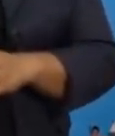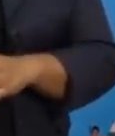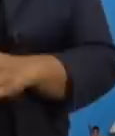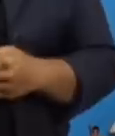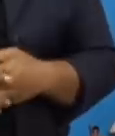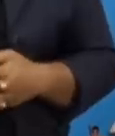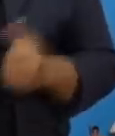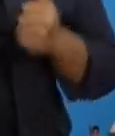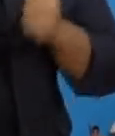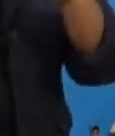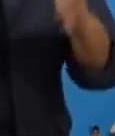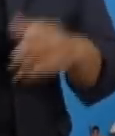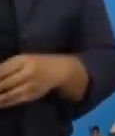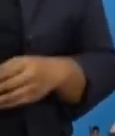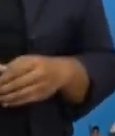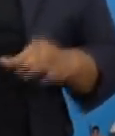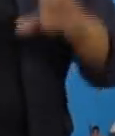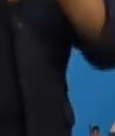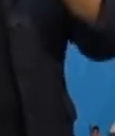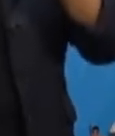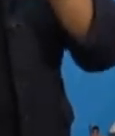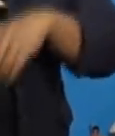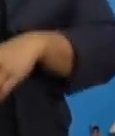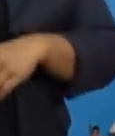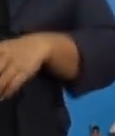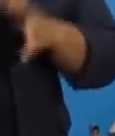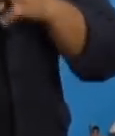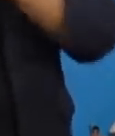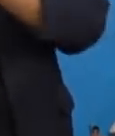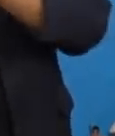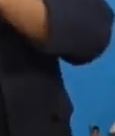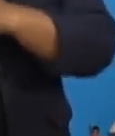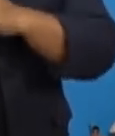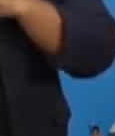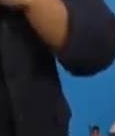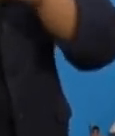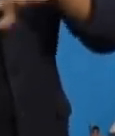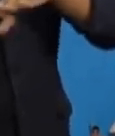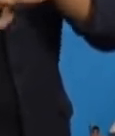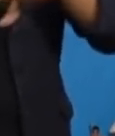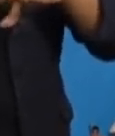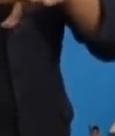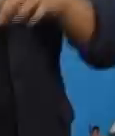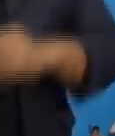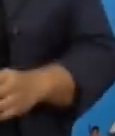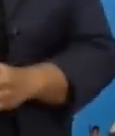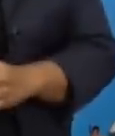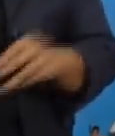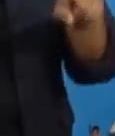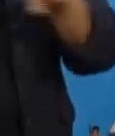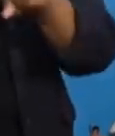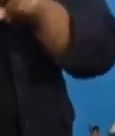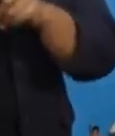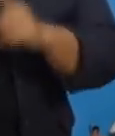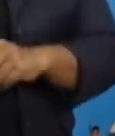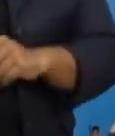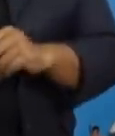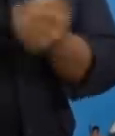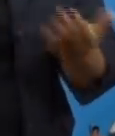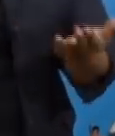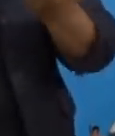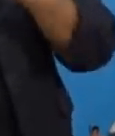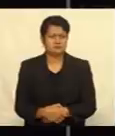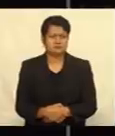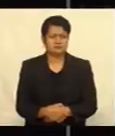Members of the media in Suva and in the West, as well as parliamentarians and parliamentary staff, will also be called to come forward and be